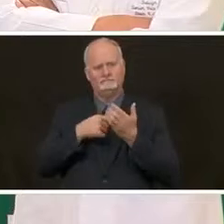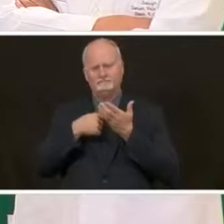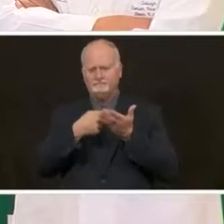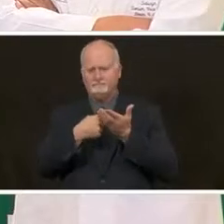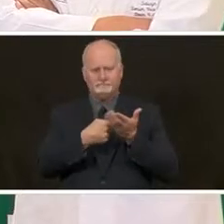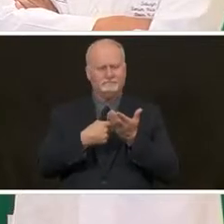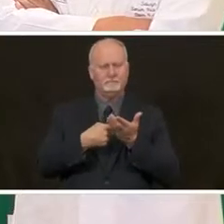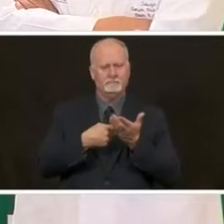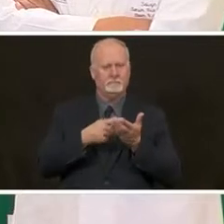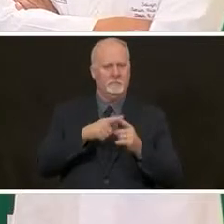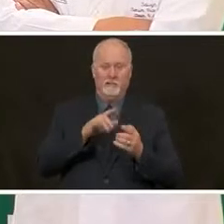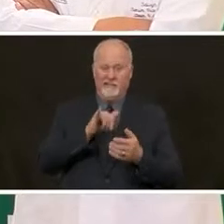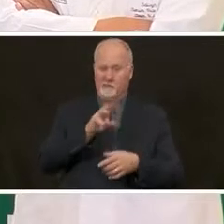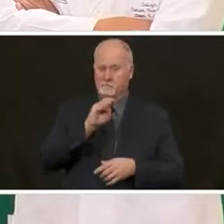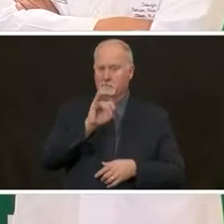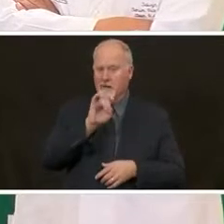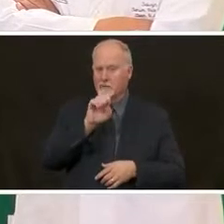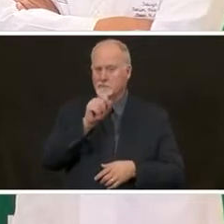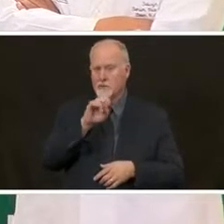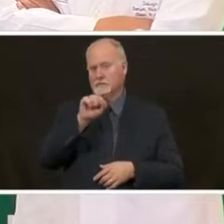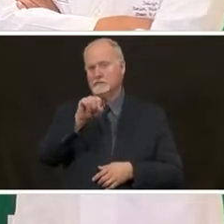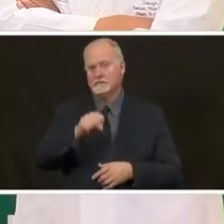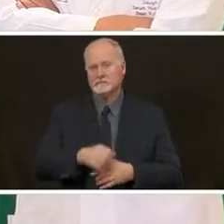certainly I would consider that a milestone, yes.